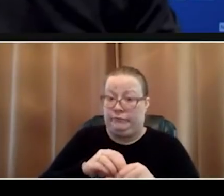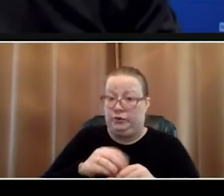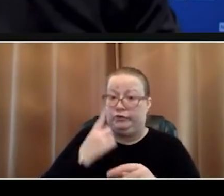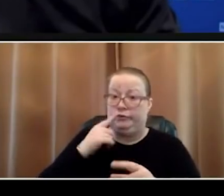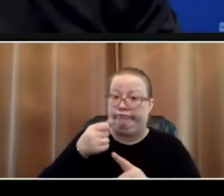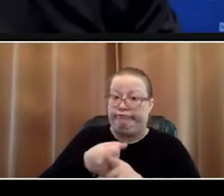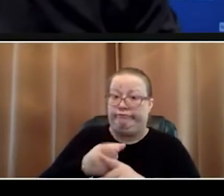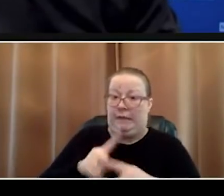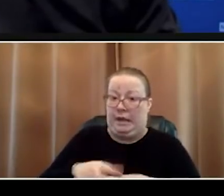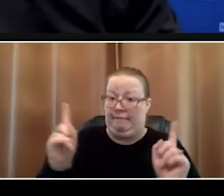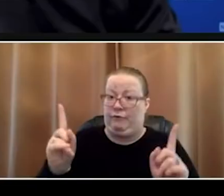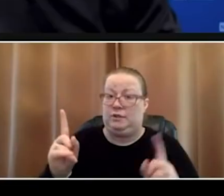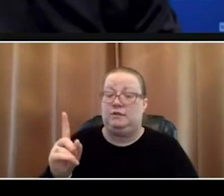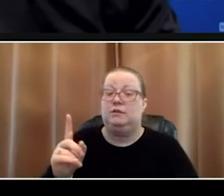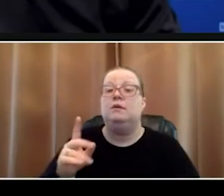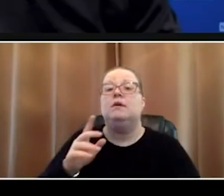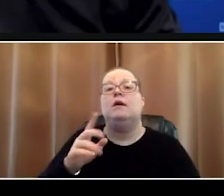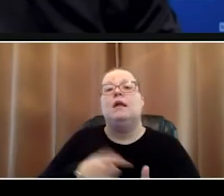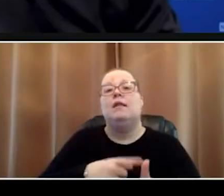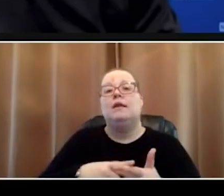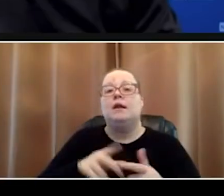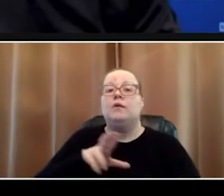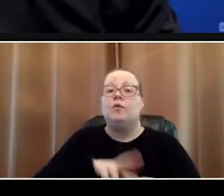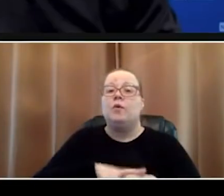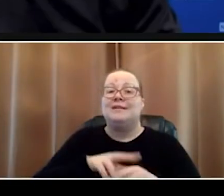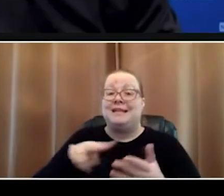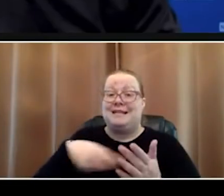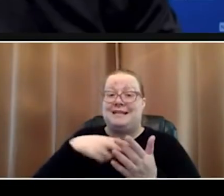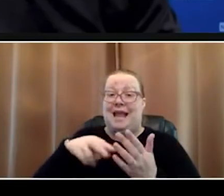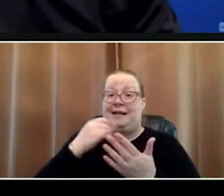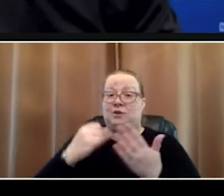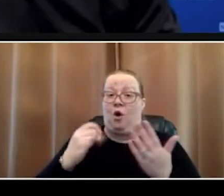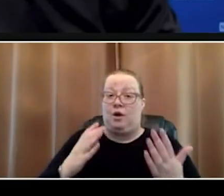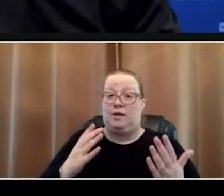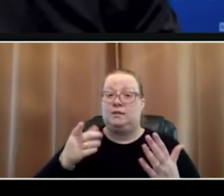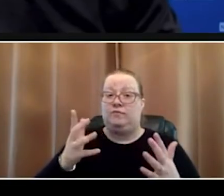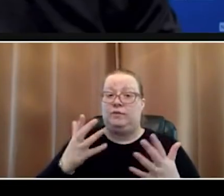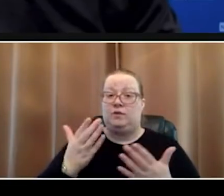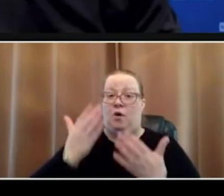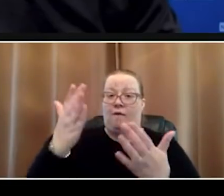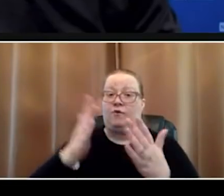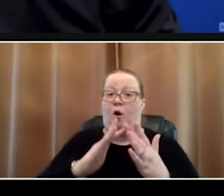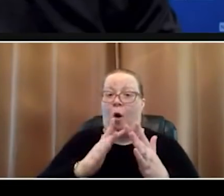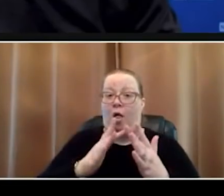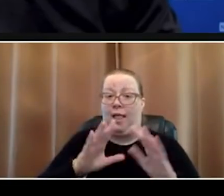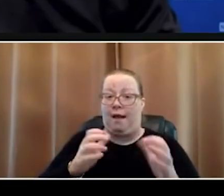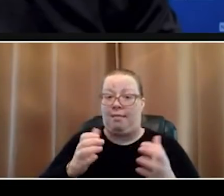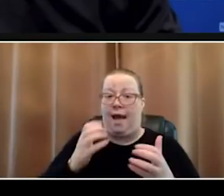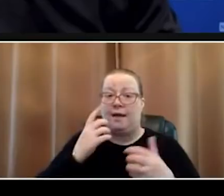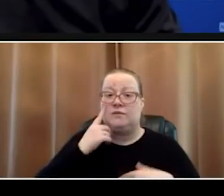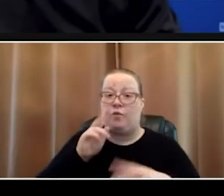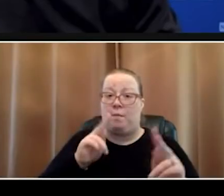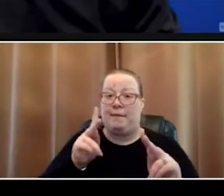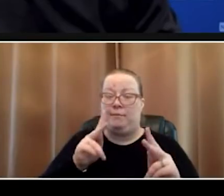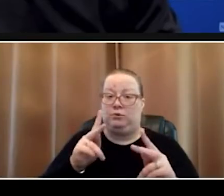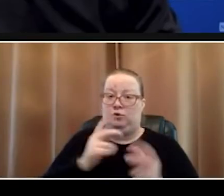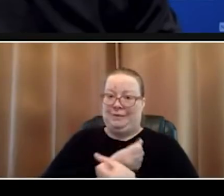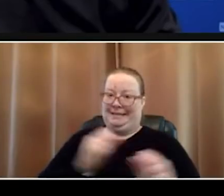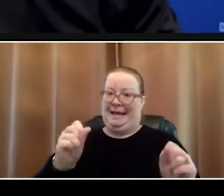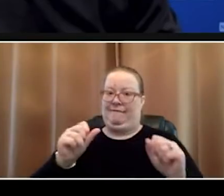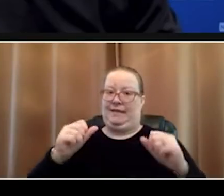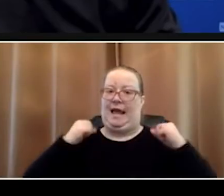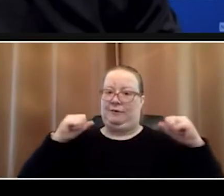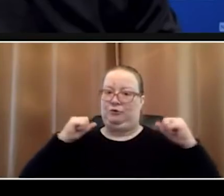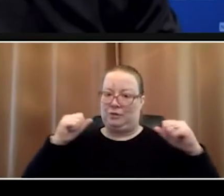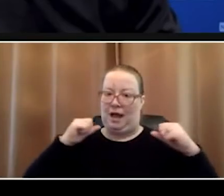course, dance artists have been offering online classes so people can safely exercise while they're in place, and music and